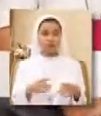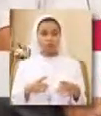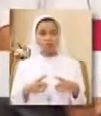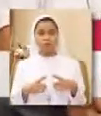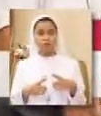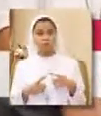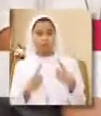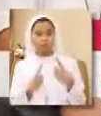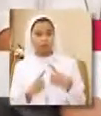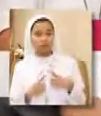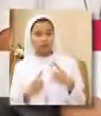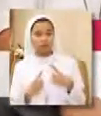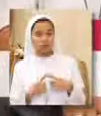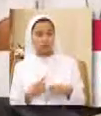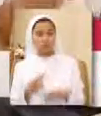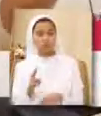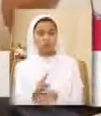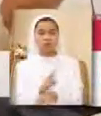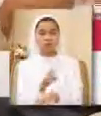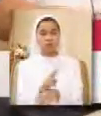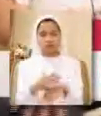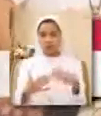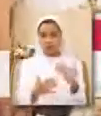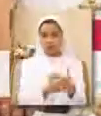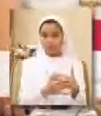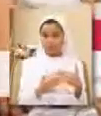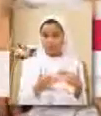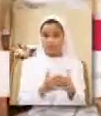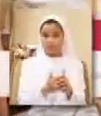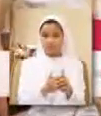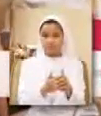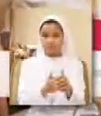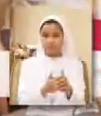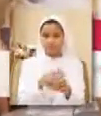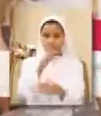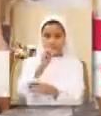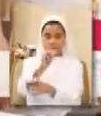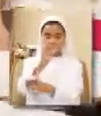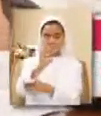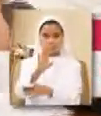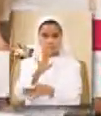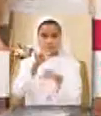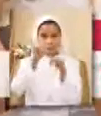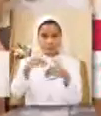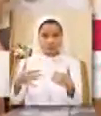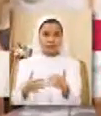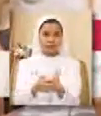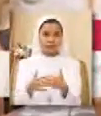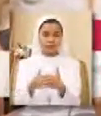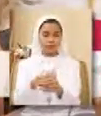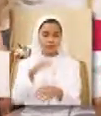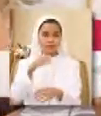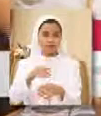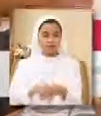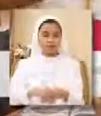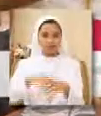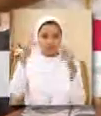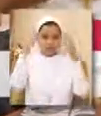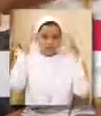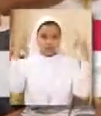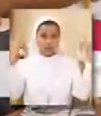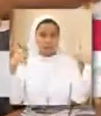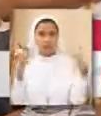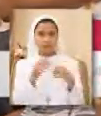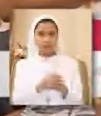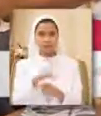Missionaries of charity. And they are staying near the Carmelite nuns. Yes, alam mo, sister, The Archdiocese is very blessed. Huh? We